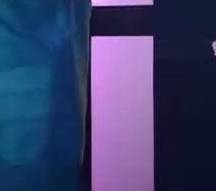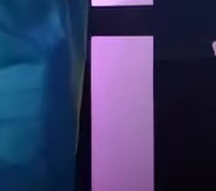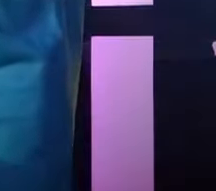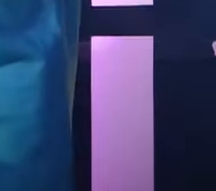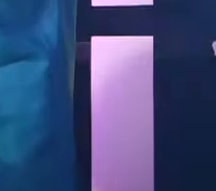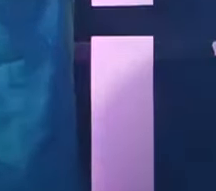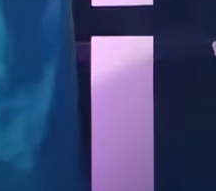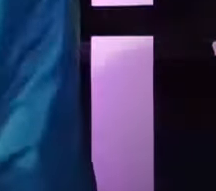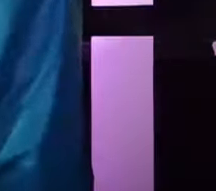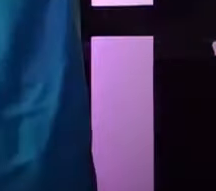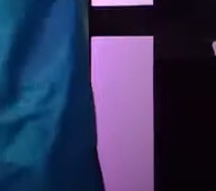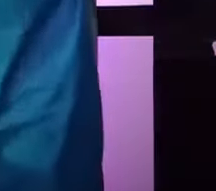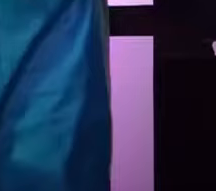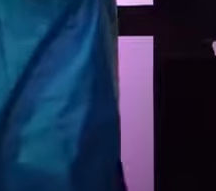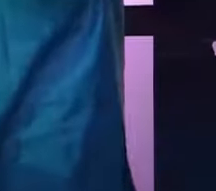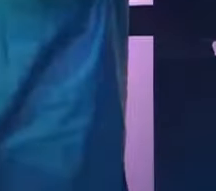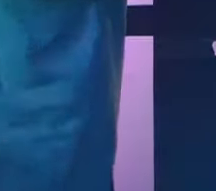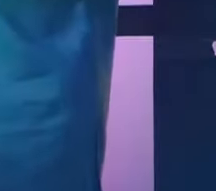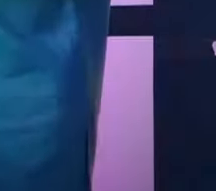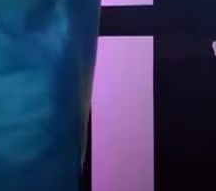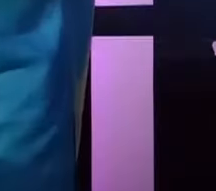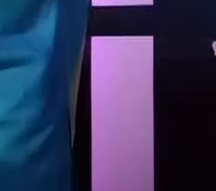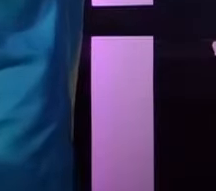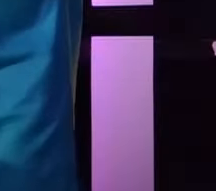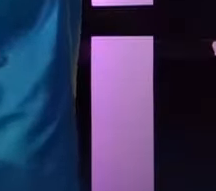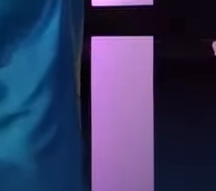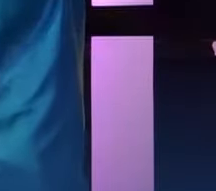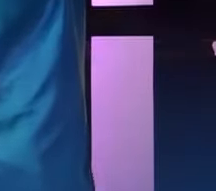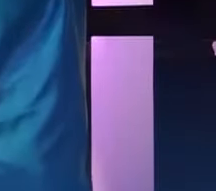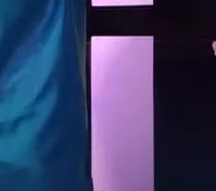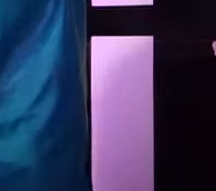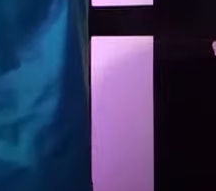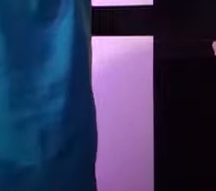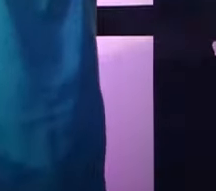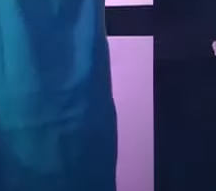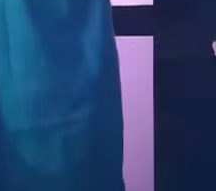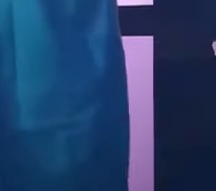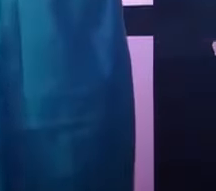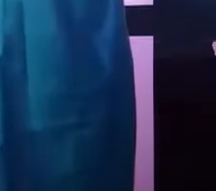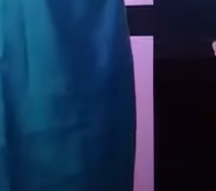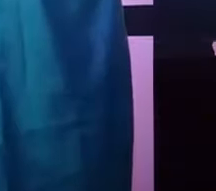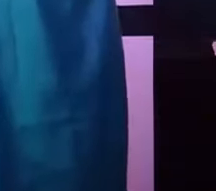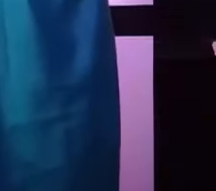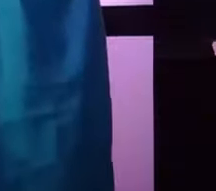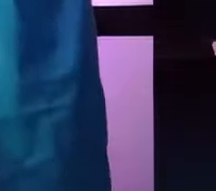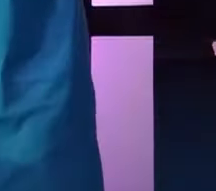unless they are rock? I just said, and I emphasize on the capital R.